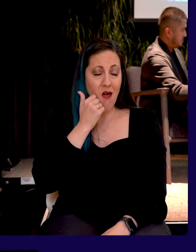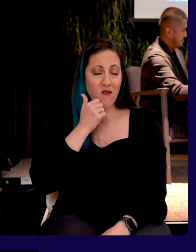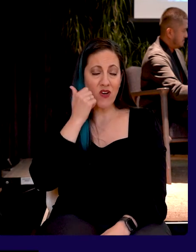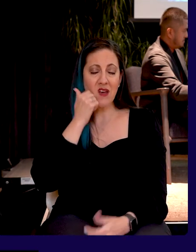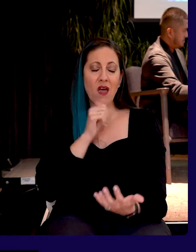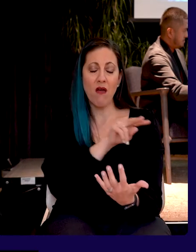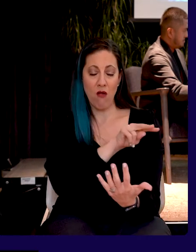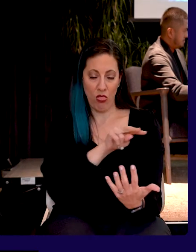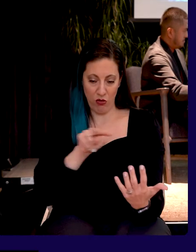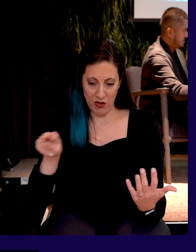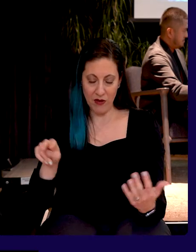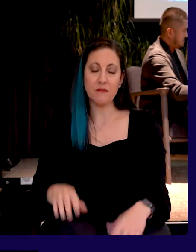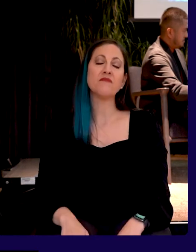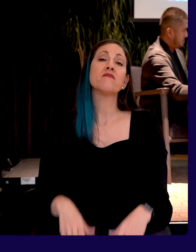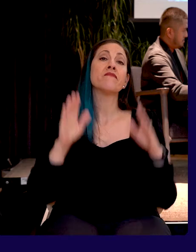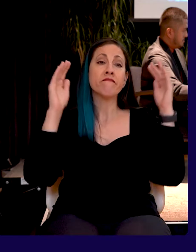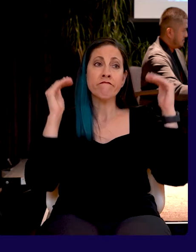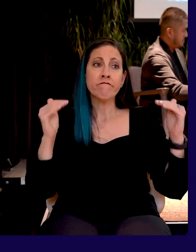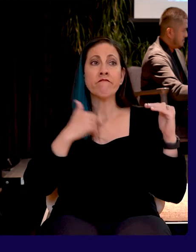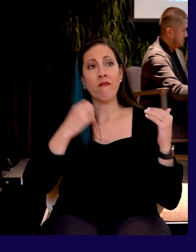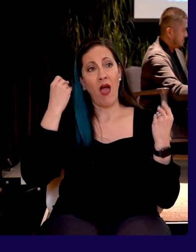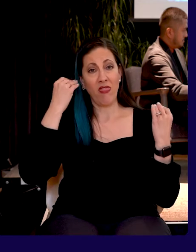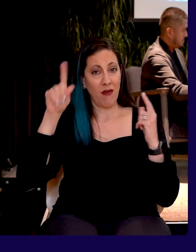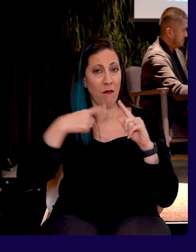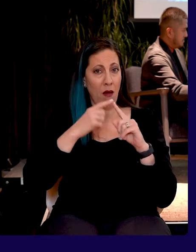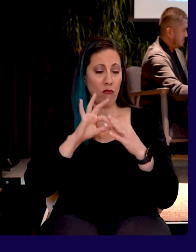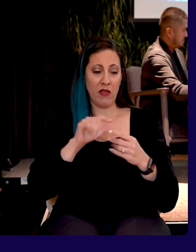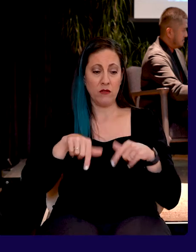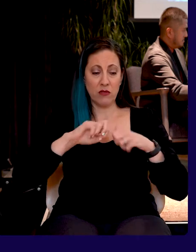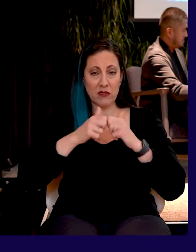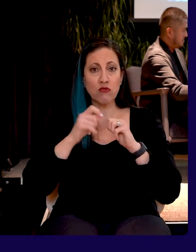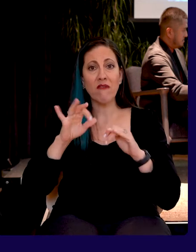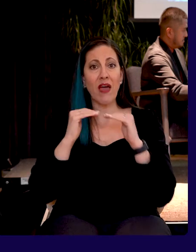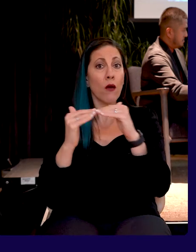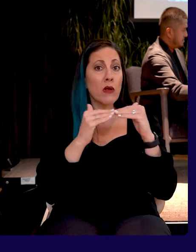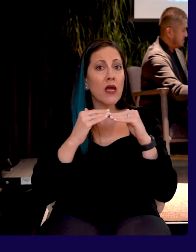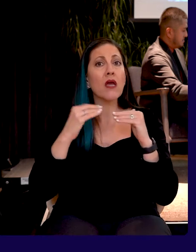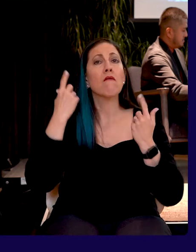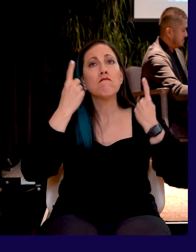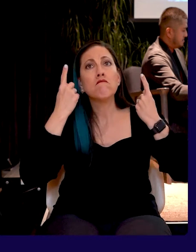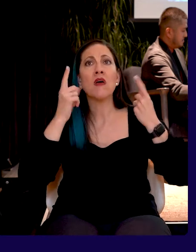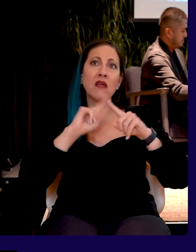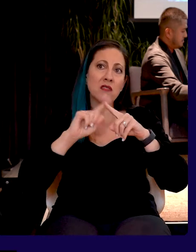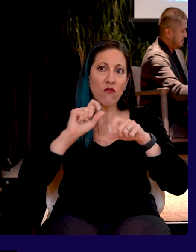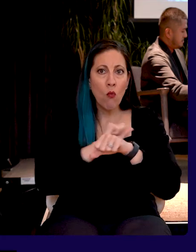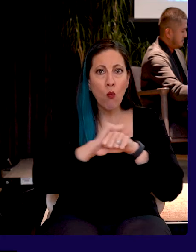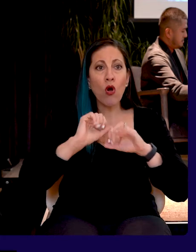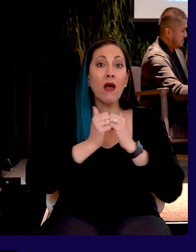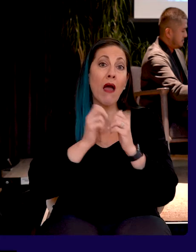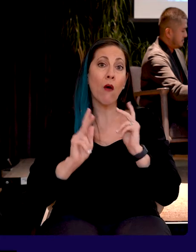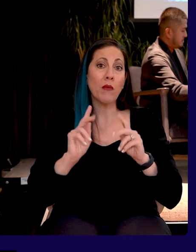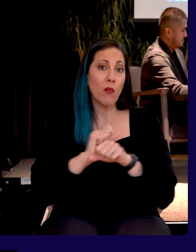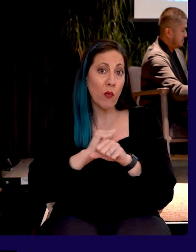then the second thing that I think a lot about around this issue of just equity and thinking about different work and how people